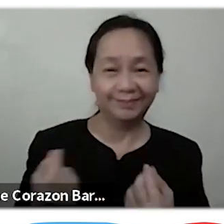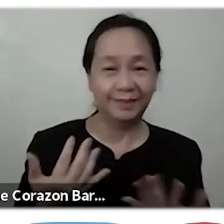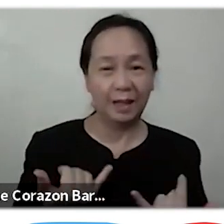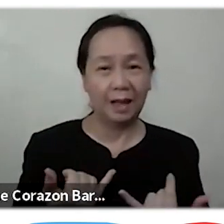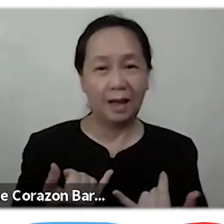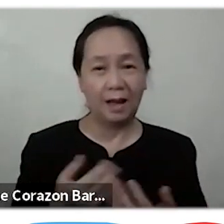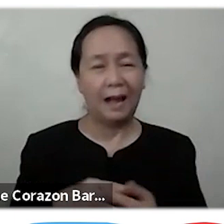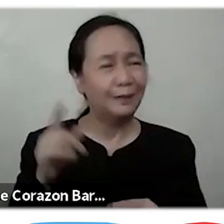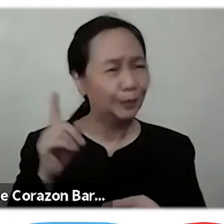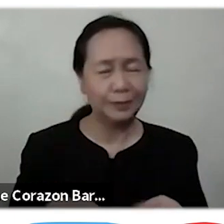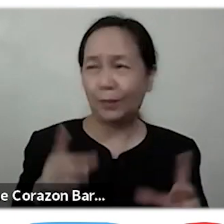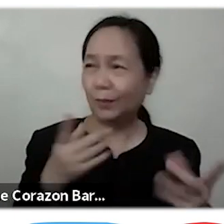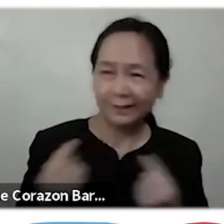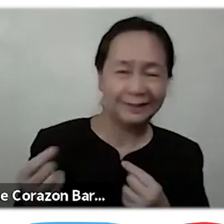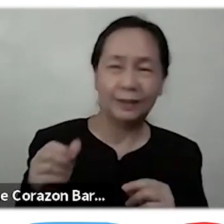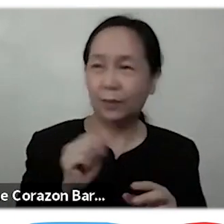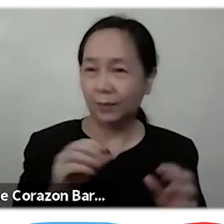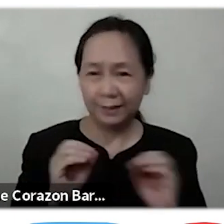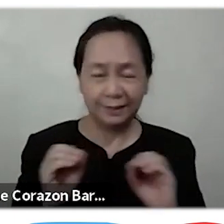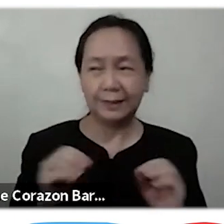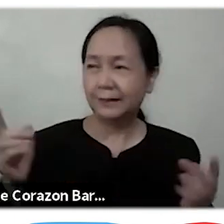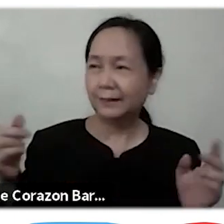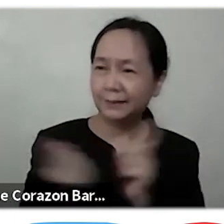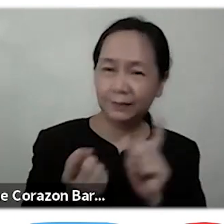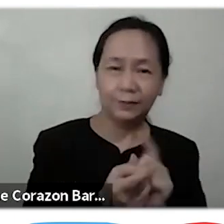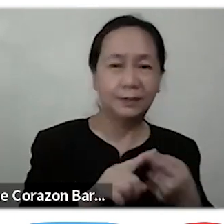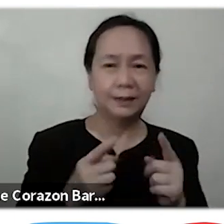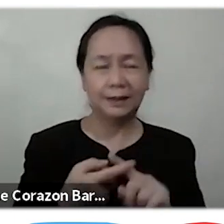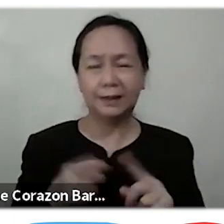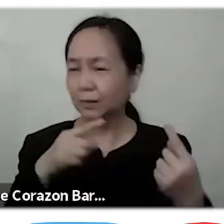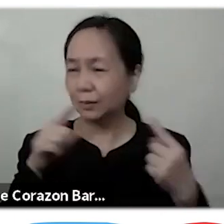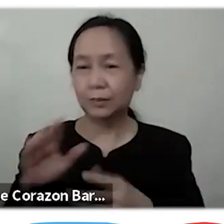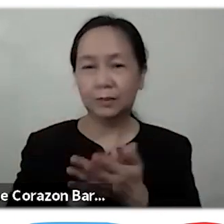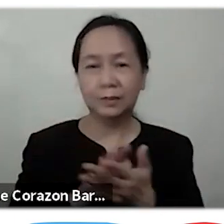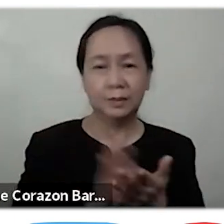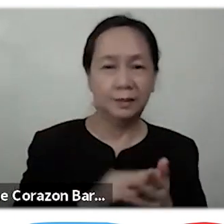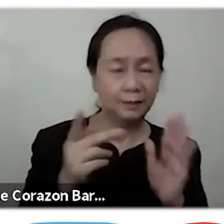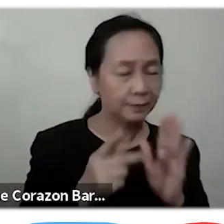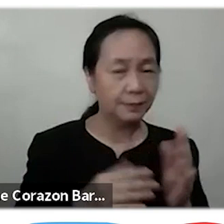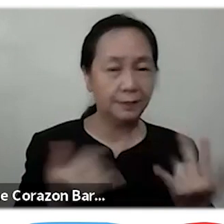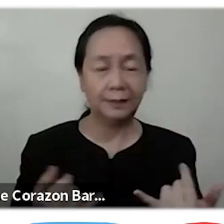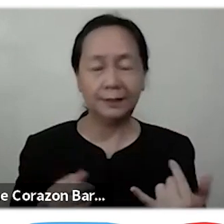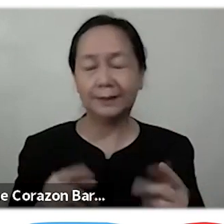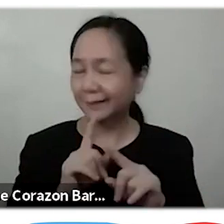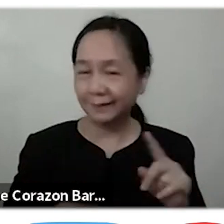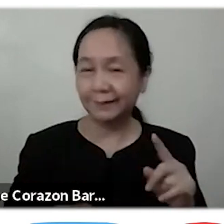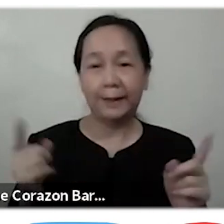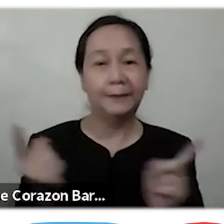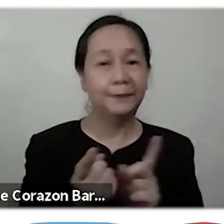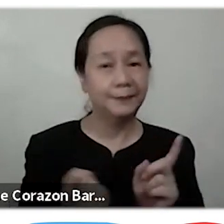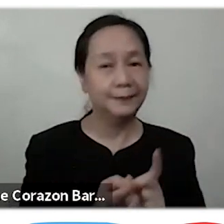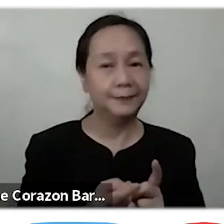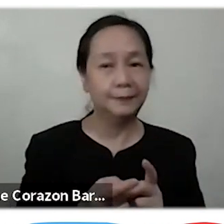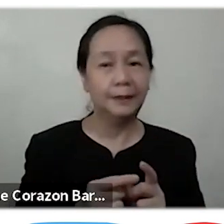couldn't do anything. I couldn't meet my friends. I couldn't go to school, colleges. I couldn't meet anyone except my